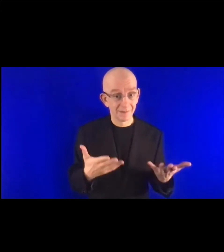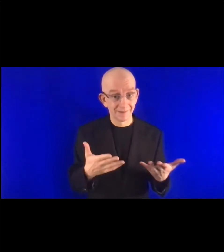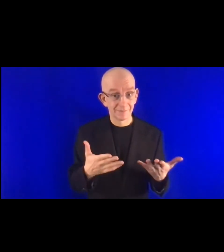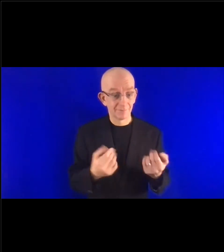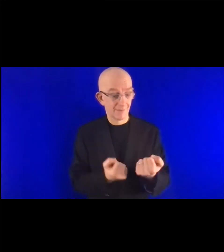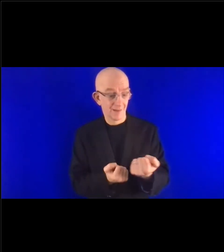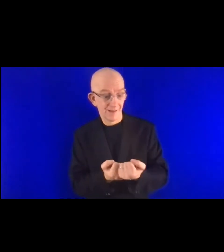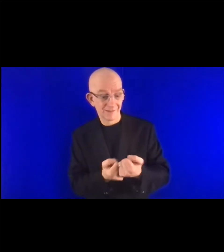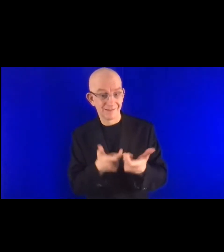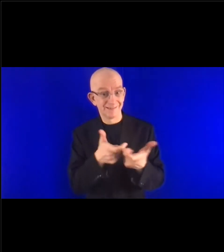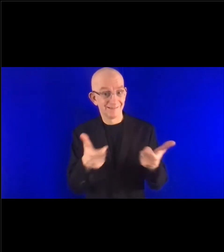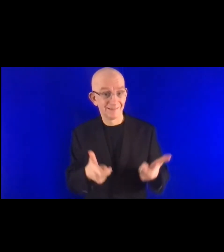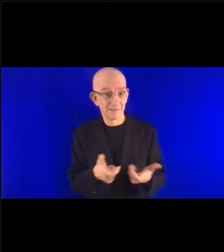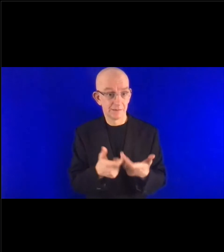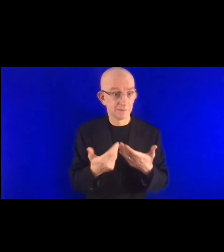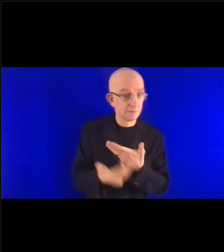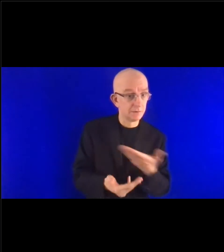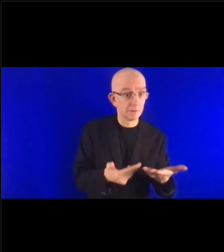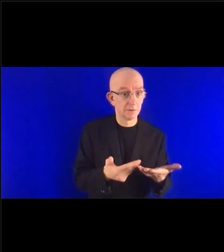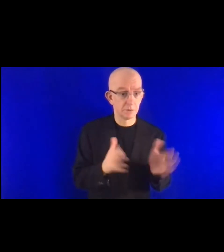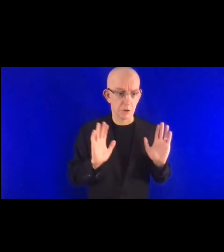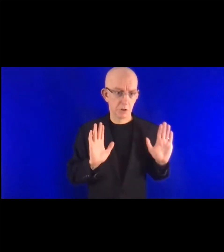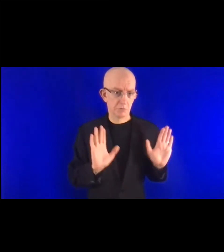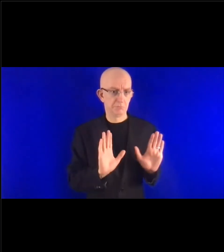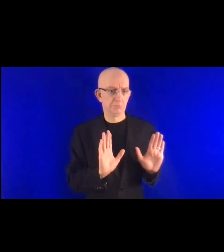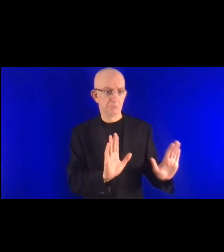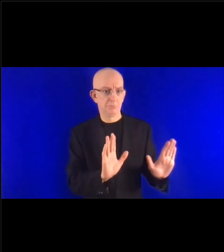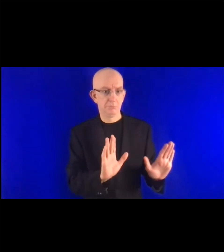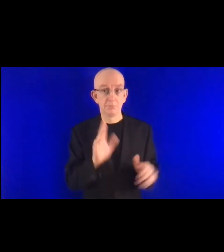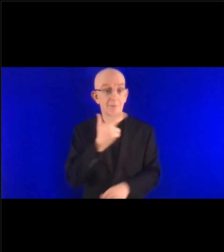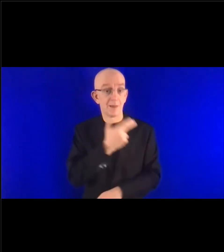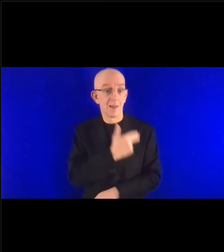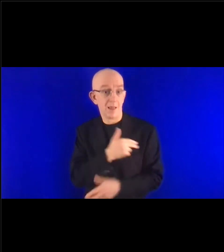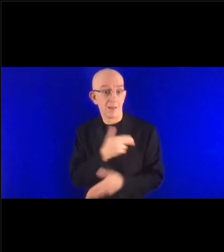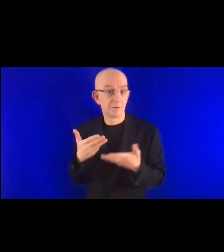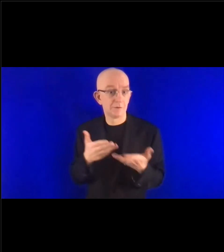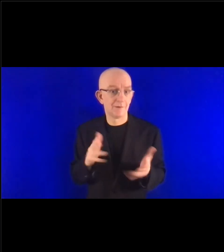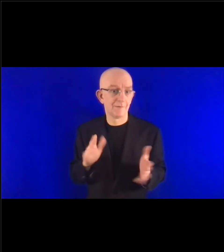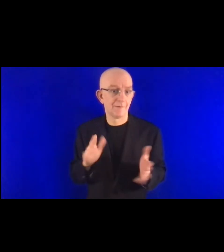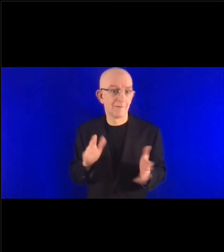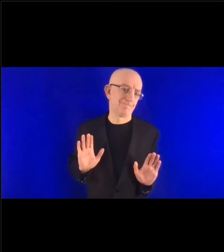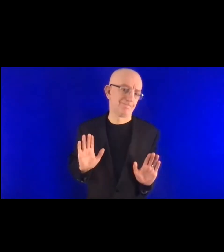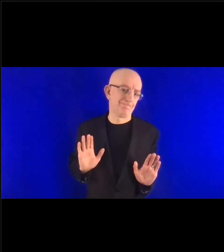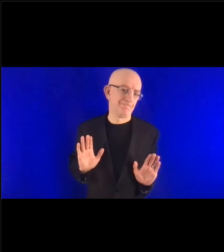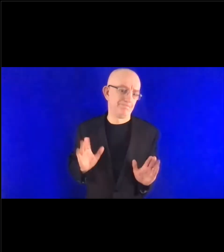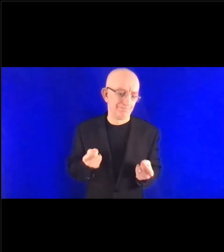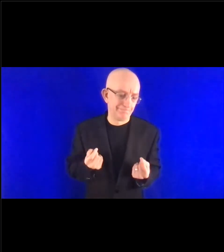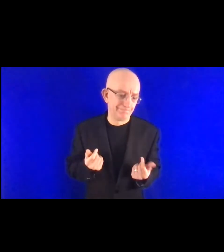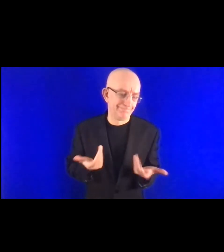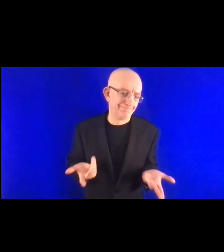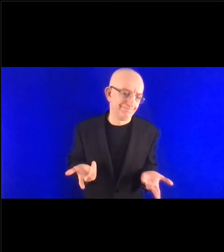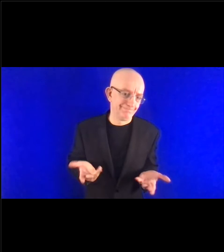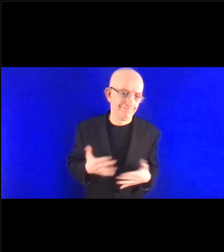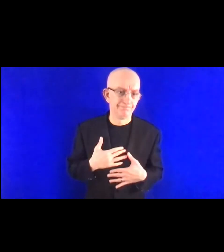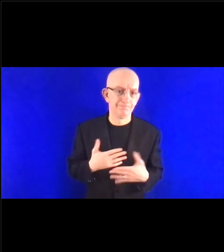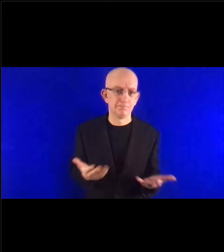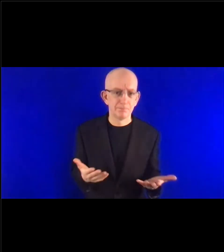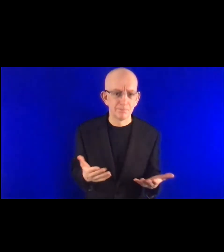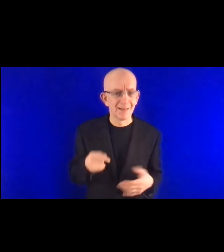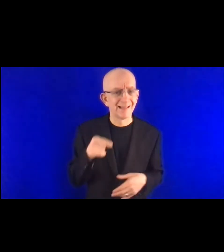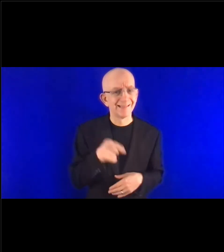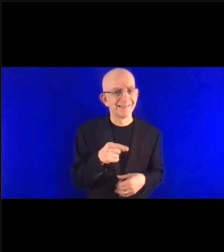devices are provided only for the purpose of social security, charity,